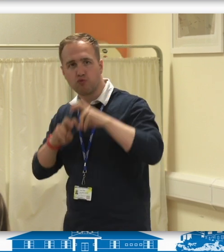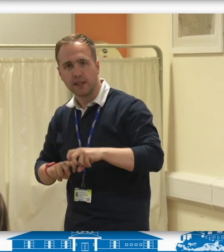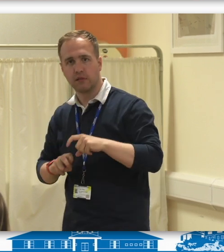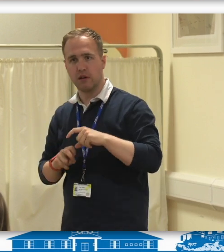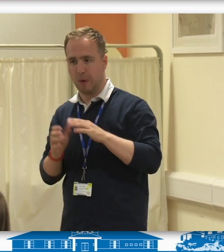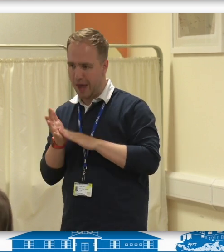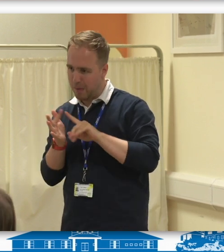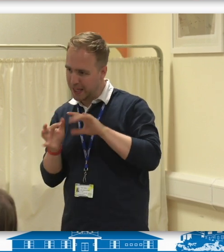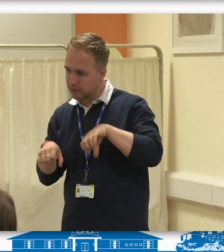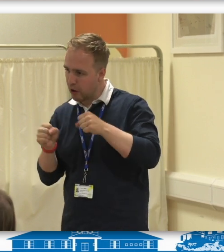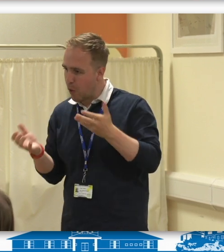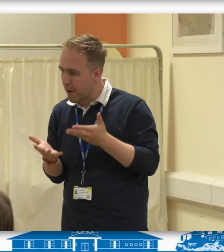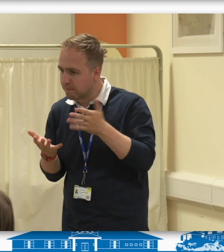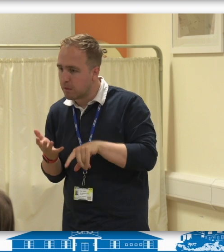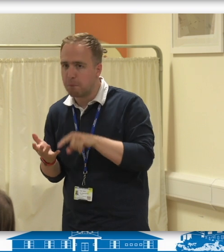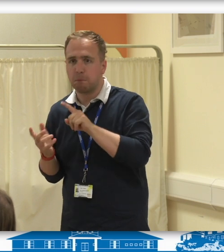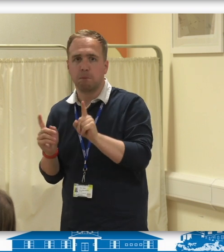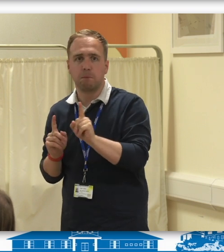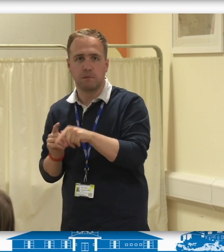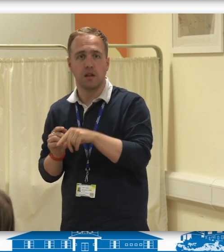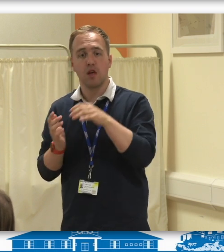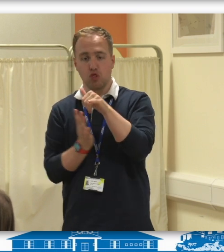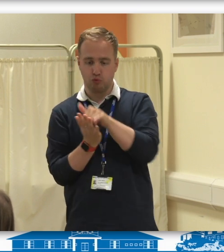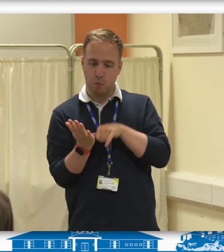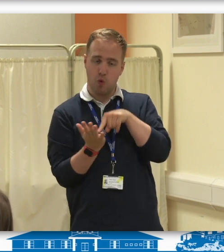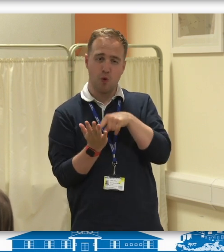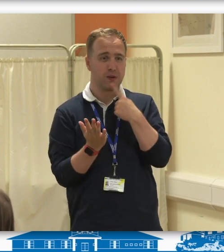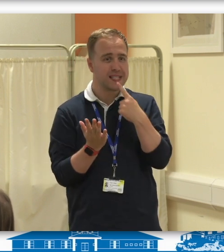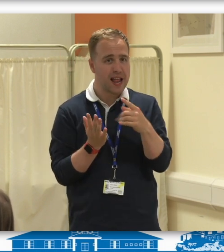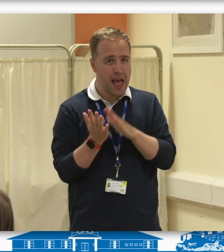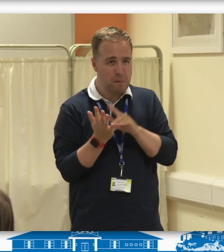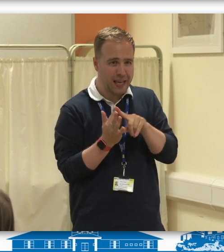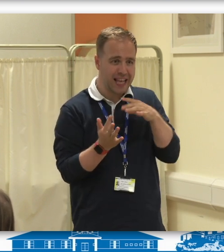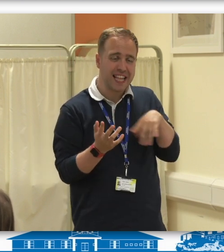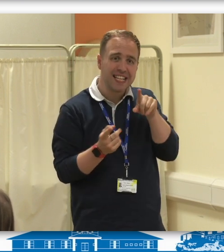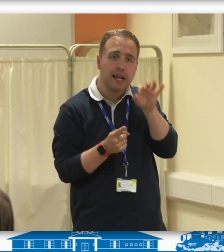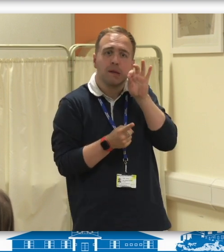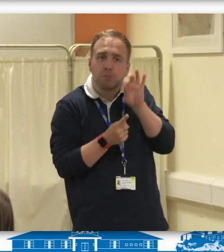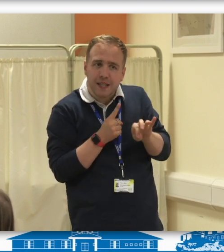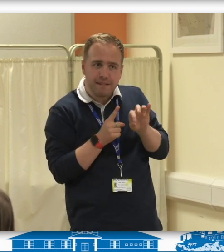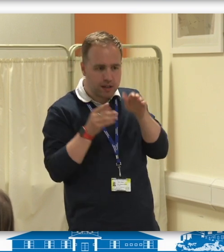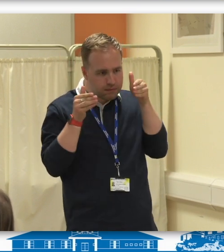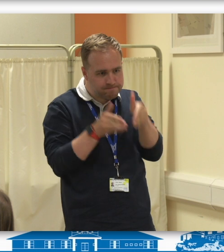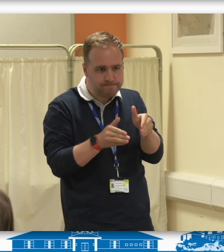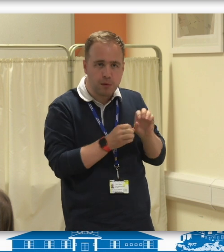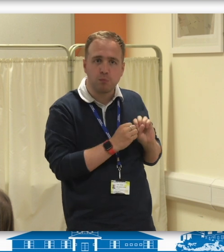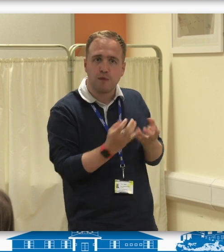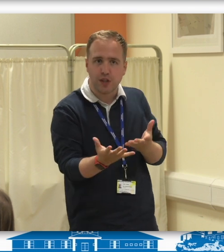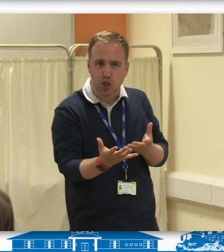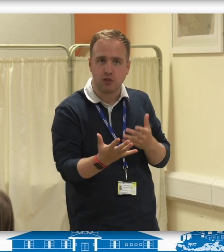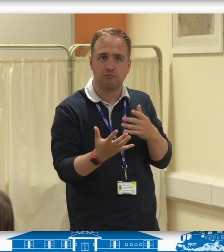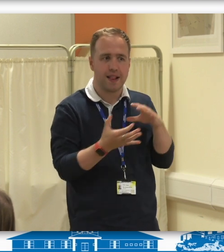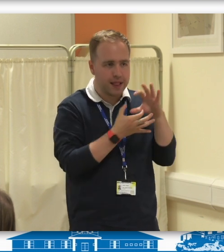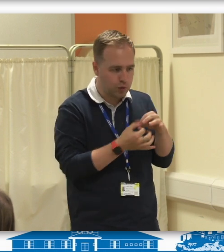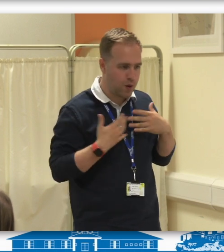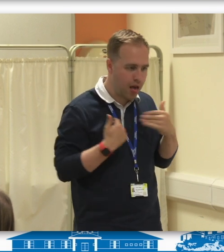ME. Its report states that people with ME require targeted service provision, including health and